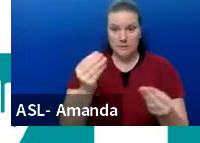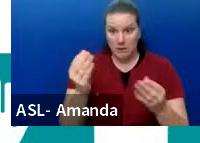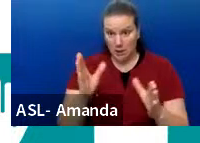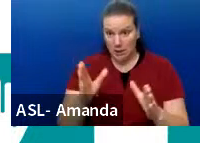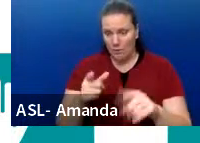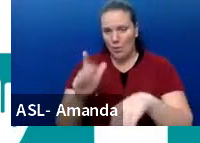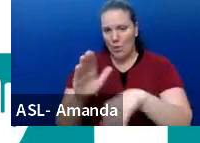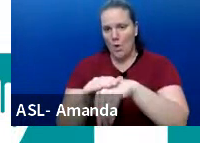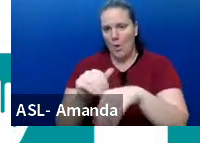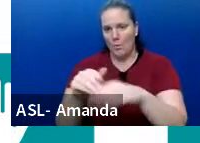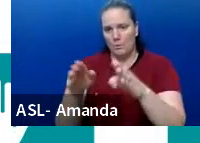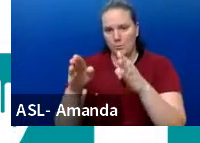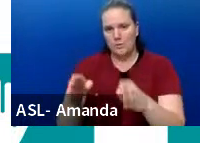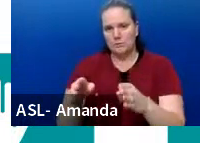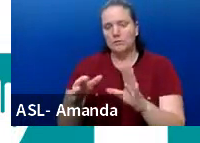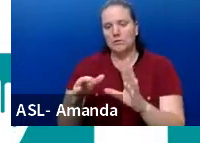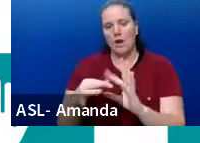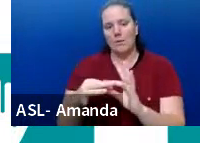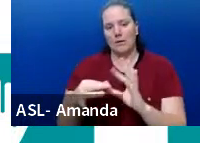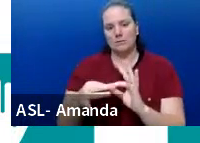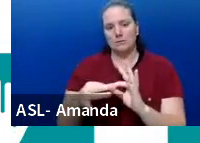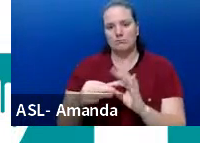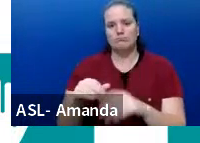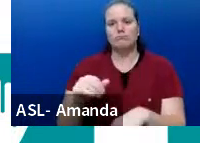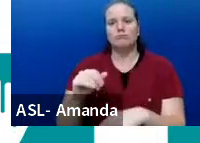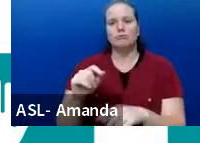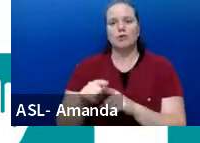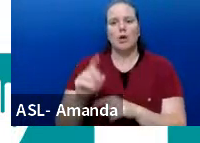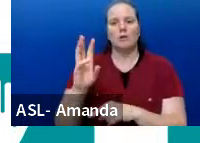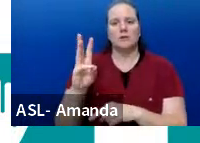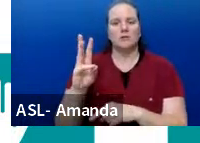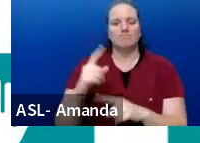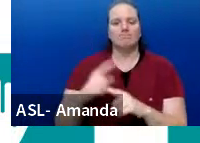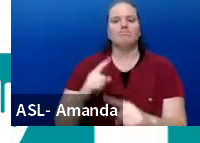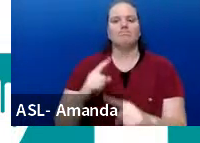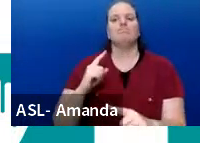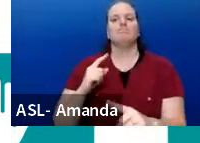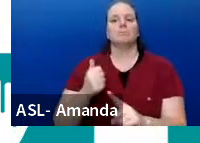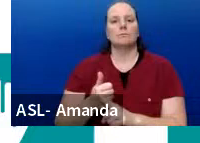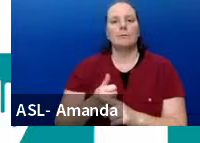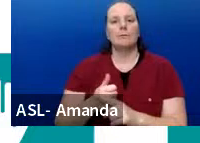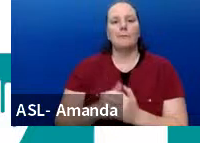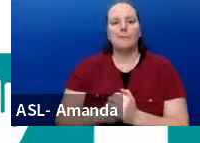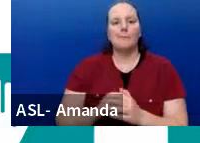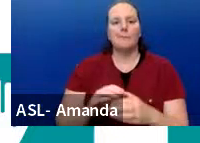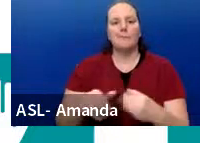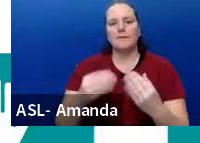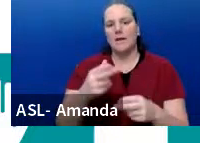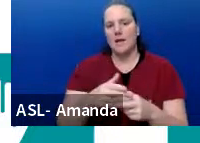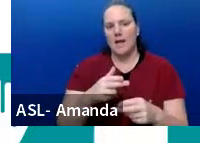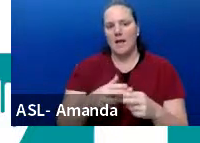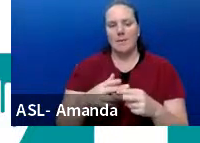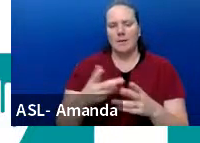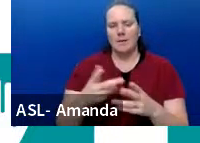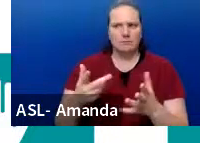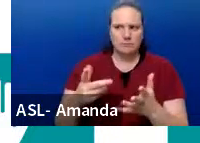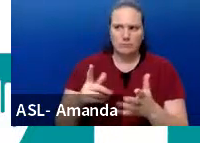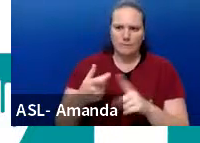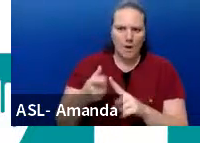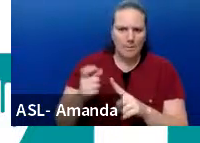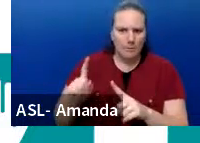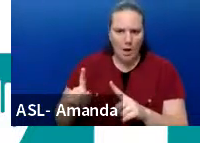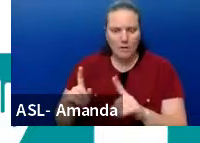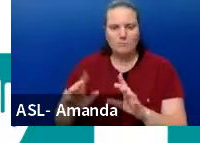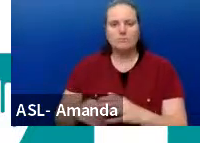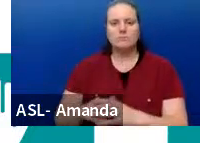on participants to provide comment. Dial *6 to unmute yourself. Please provide your name and affiliation. There will be